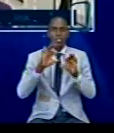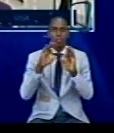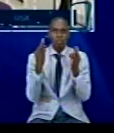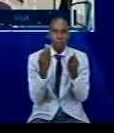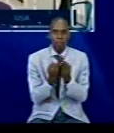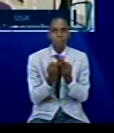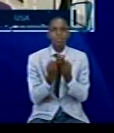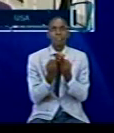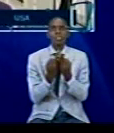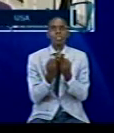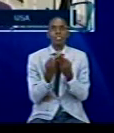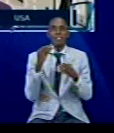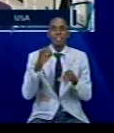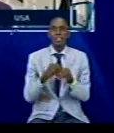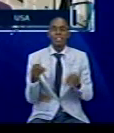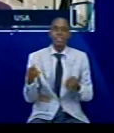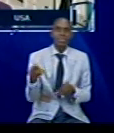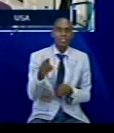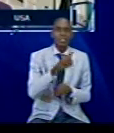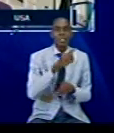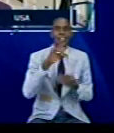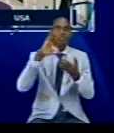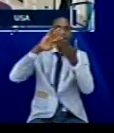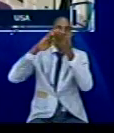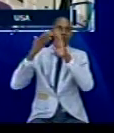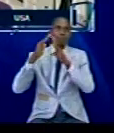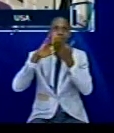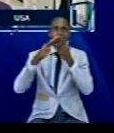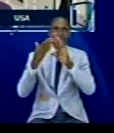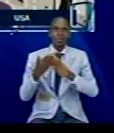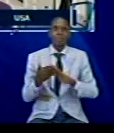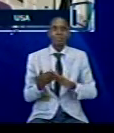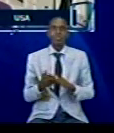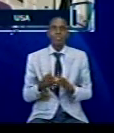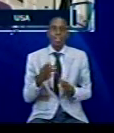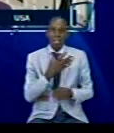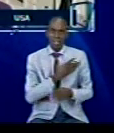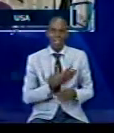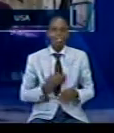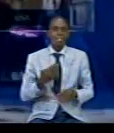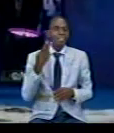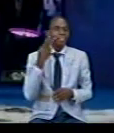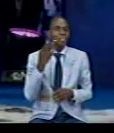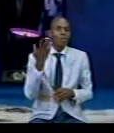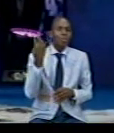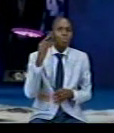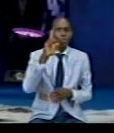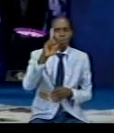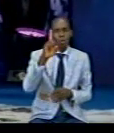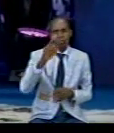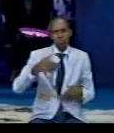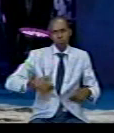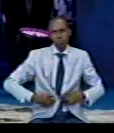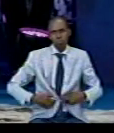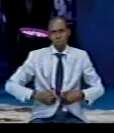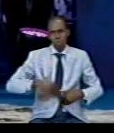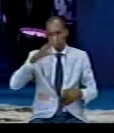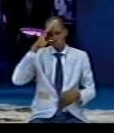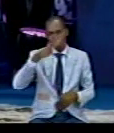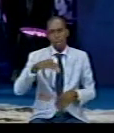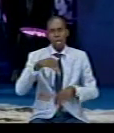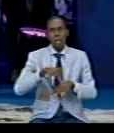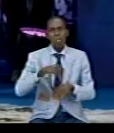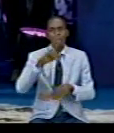in their communities. There was this young man in Cross River